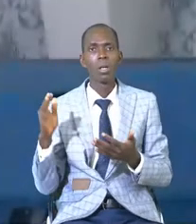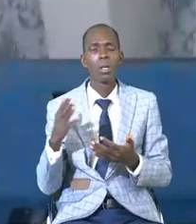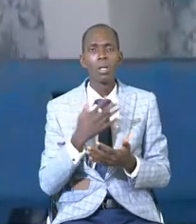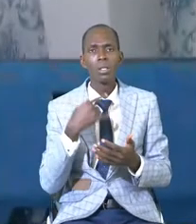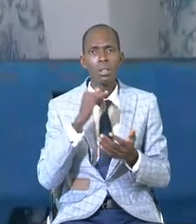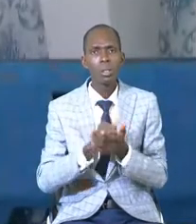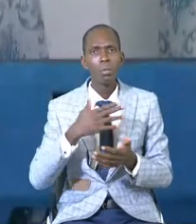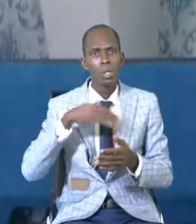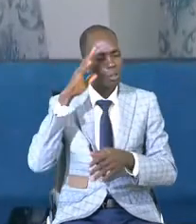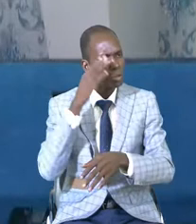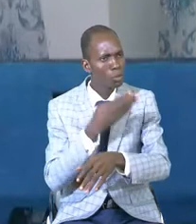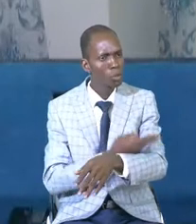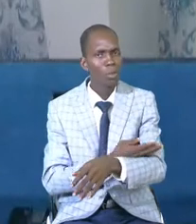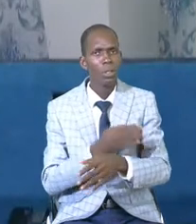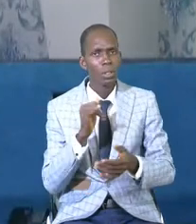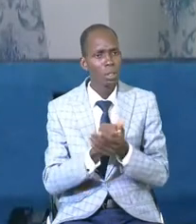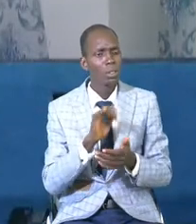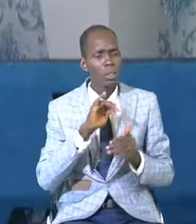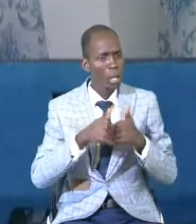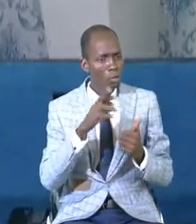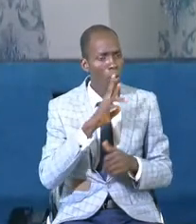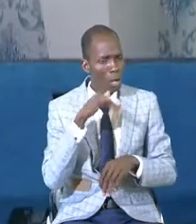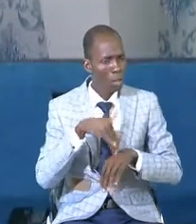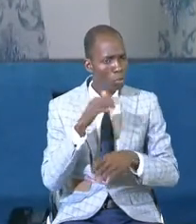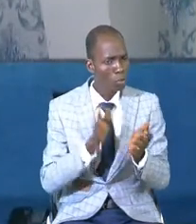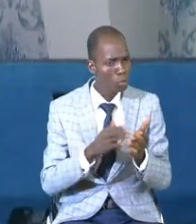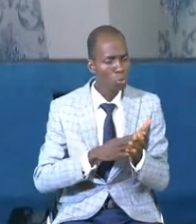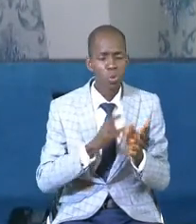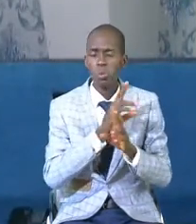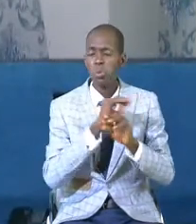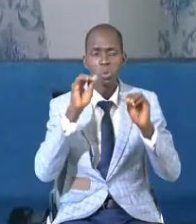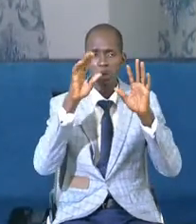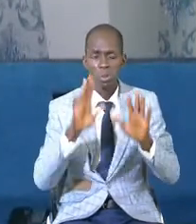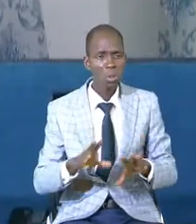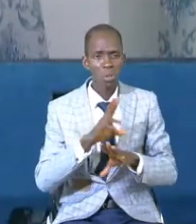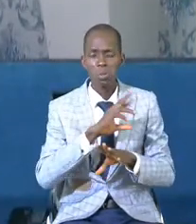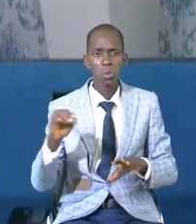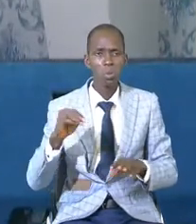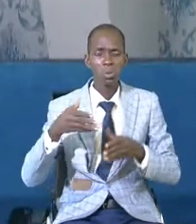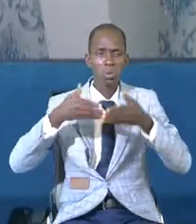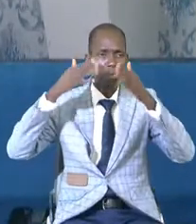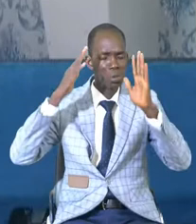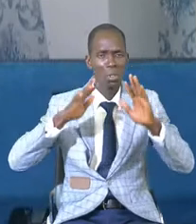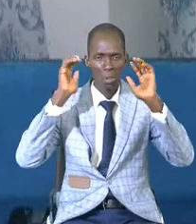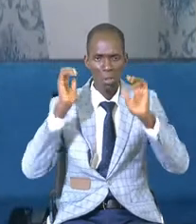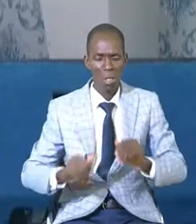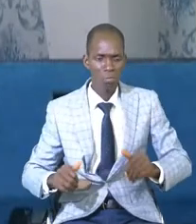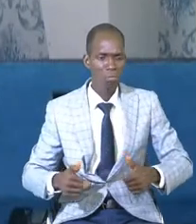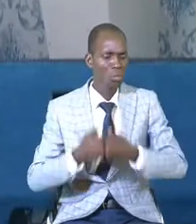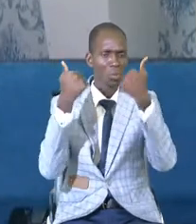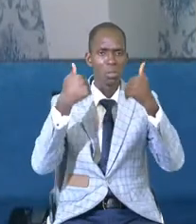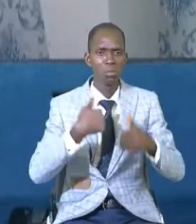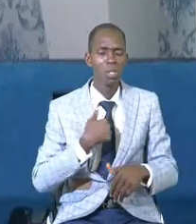way you're at school. He said, daddy, I'm telling you that no teacher, no headmaster, no principal can confront me. I